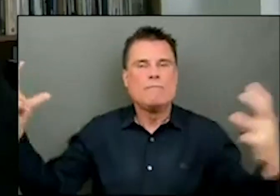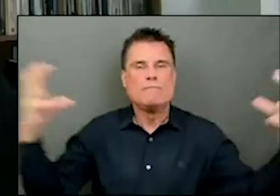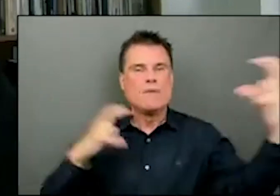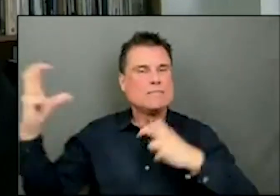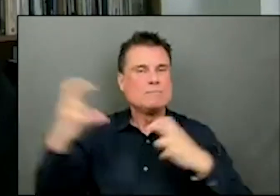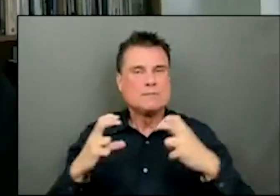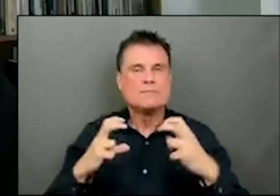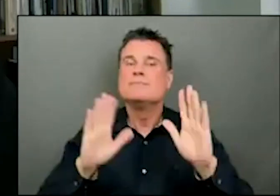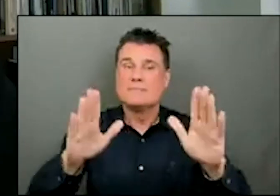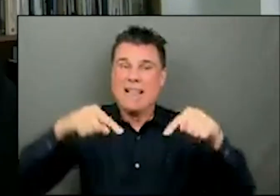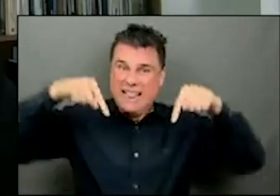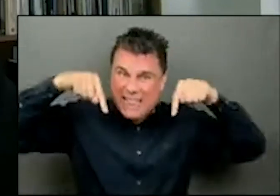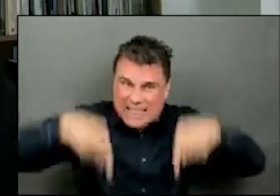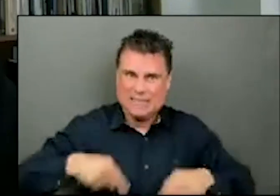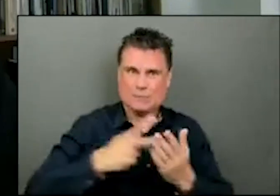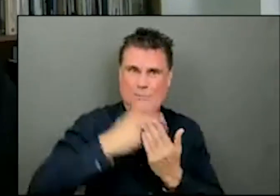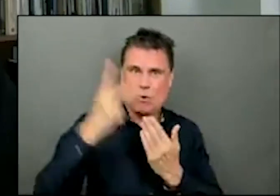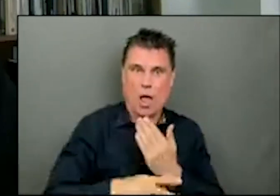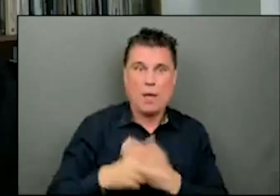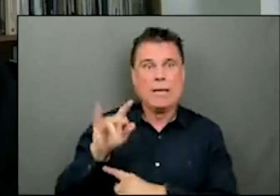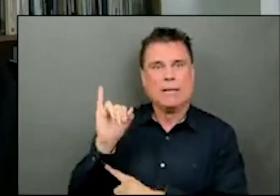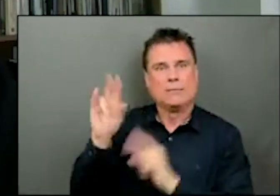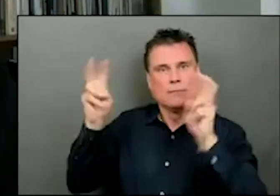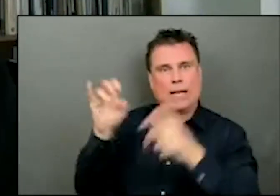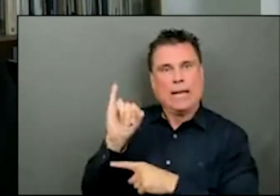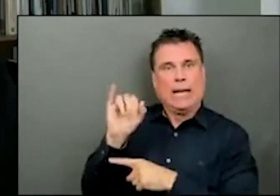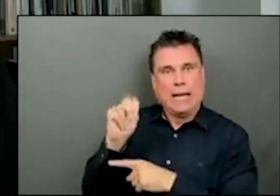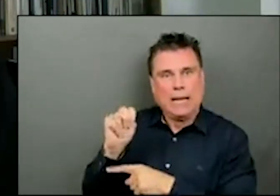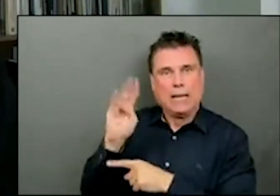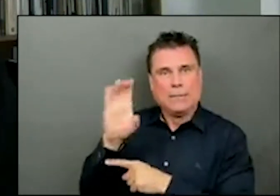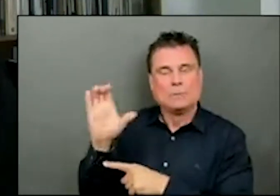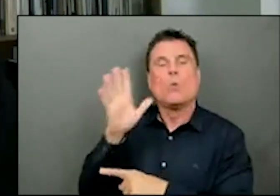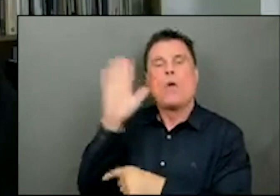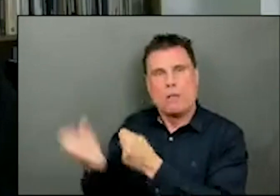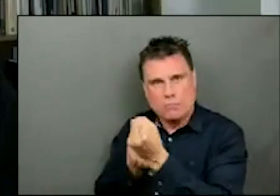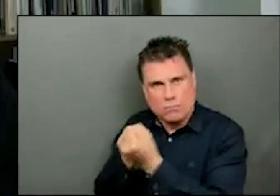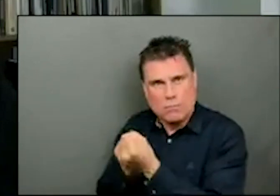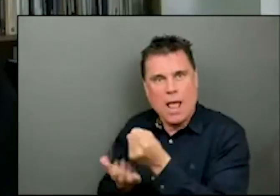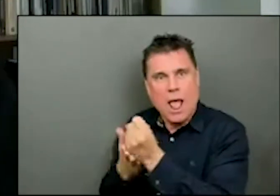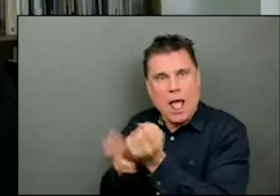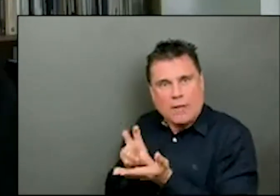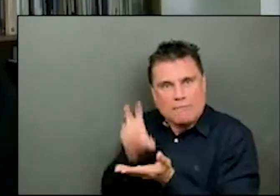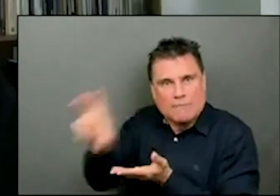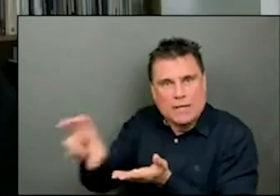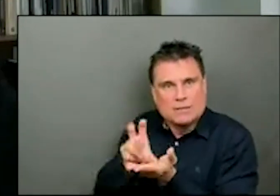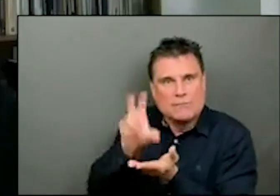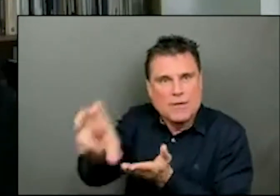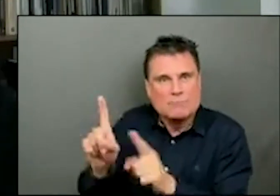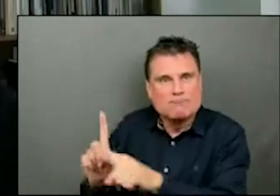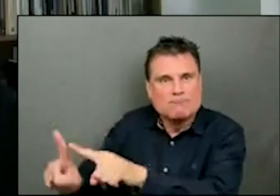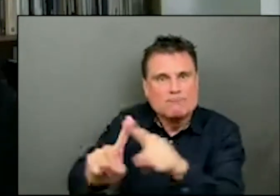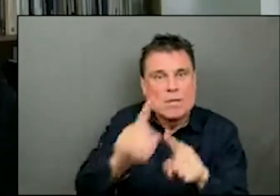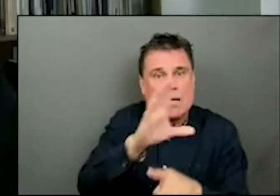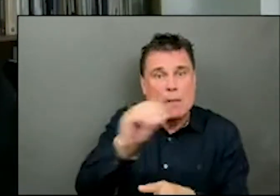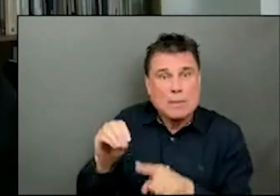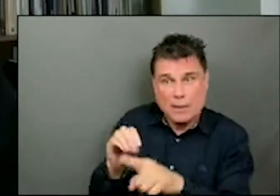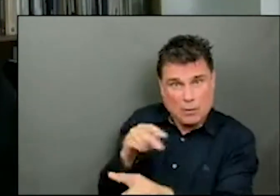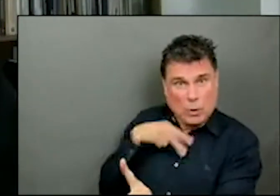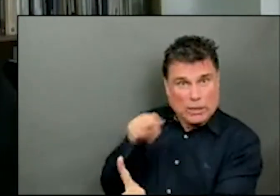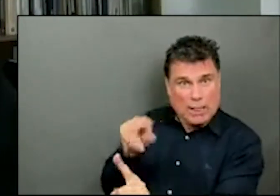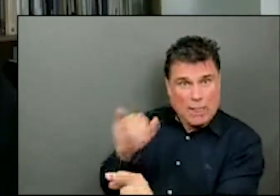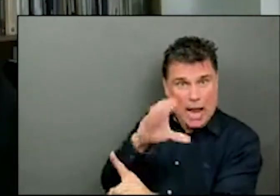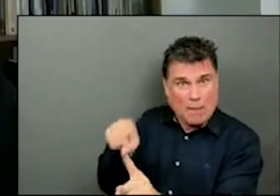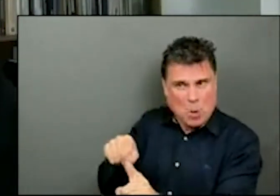close this funding gap in our province, and it will position our most promising startups to grow into winners.